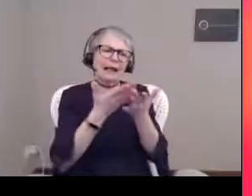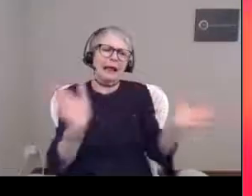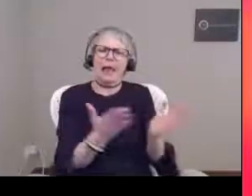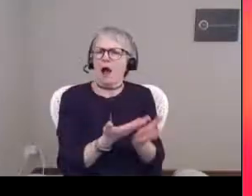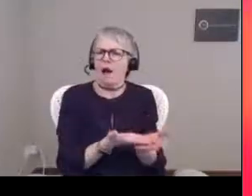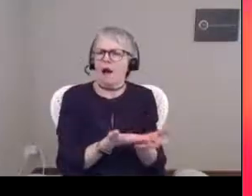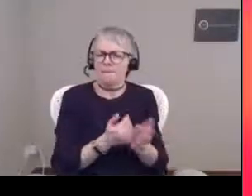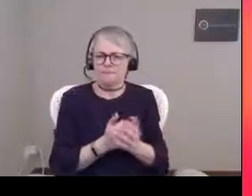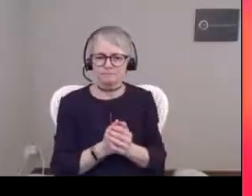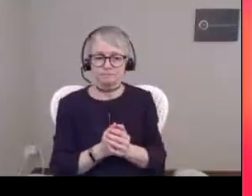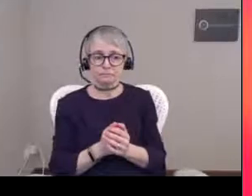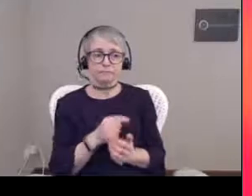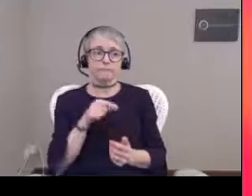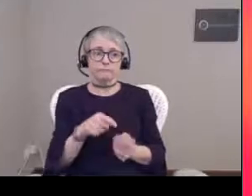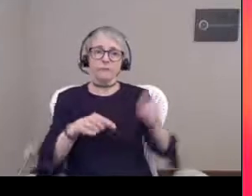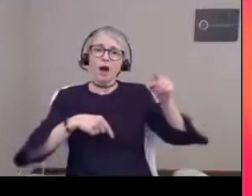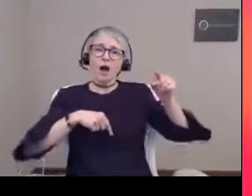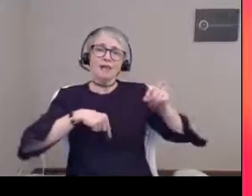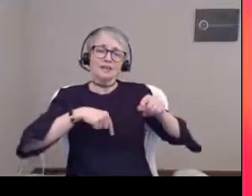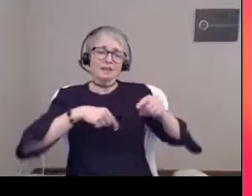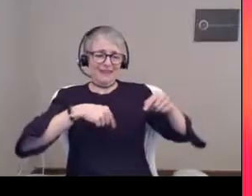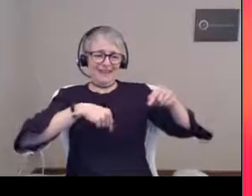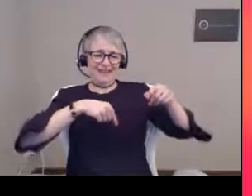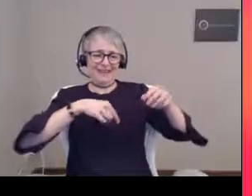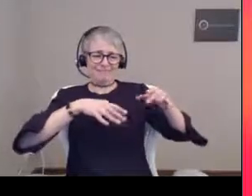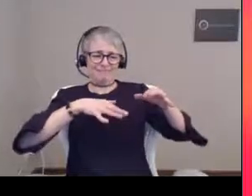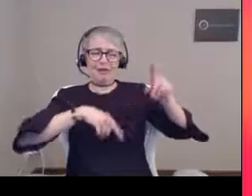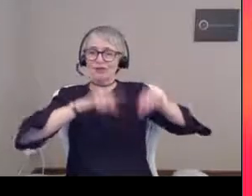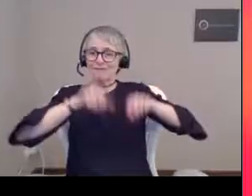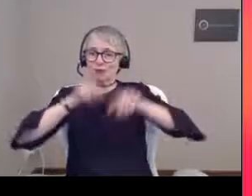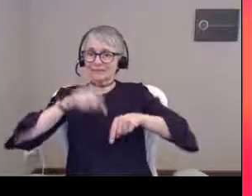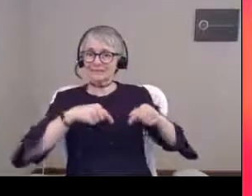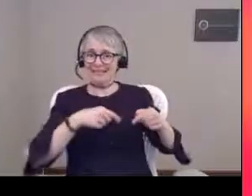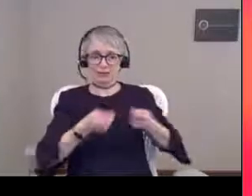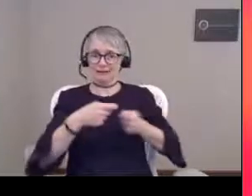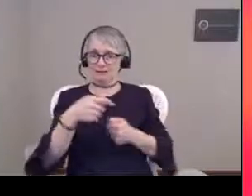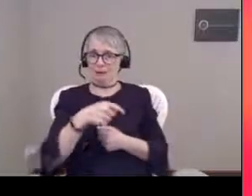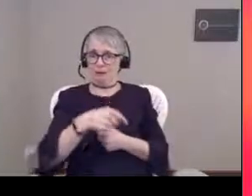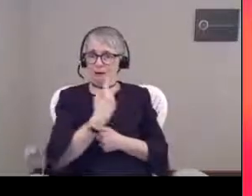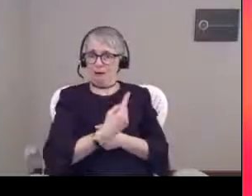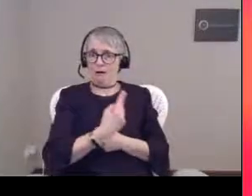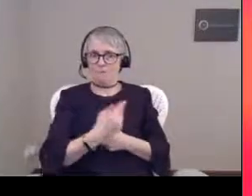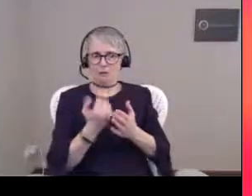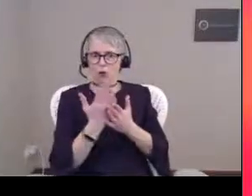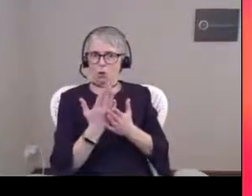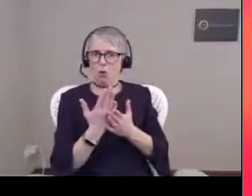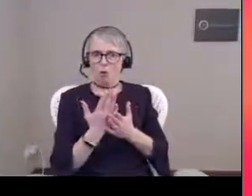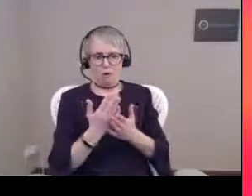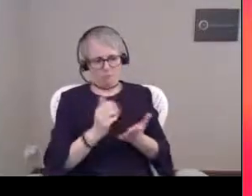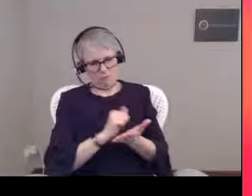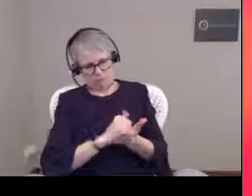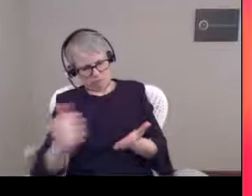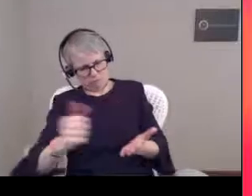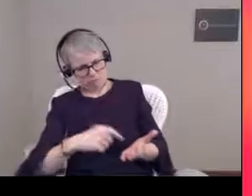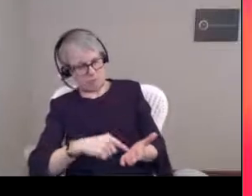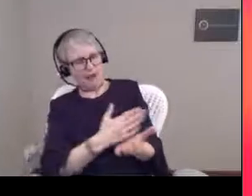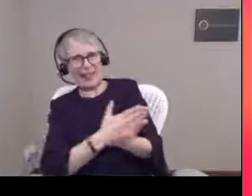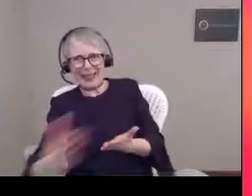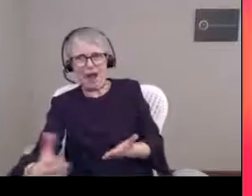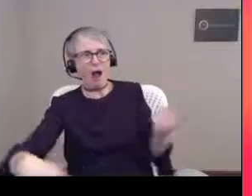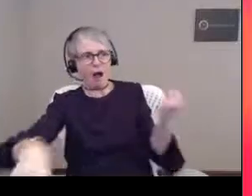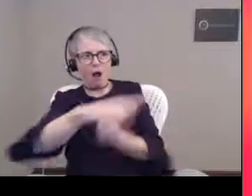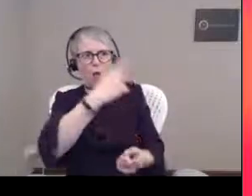now who is building a team out. So they'll work very closely with us in resourcing to ensure that, yes, the apprentice scheme, for example,